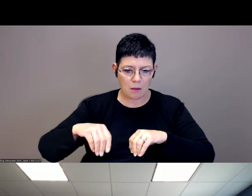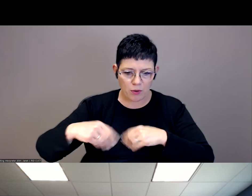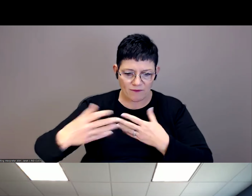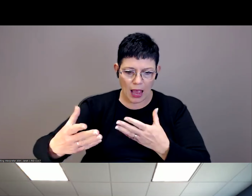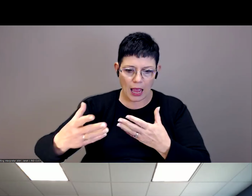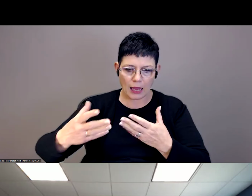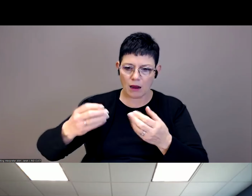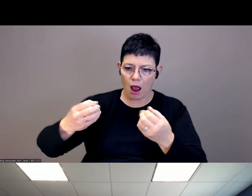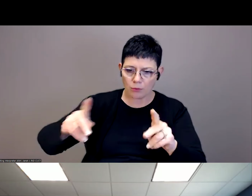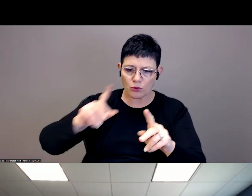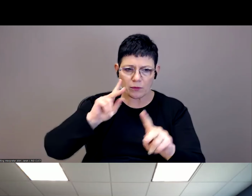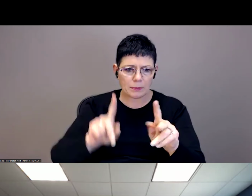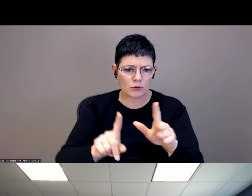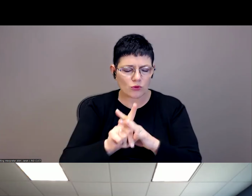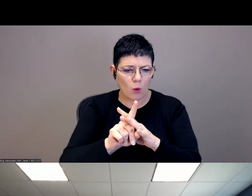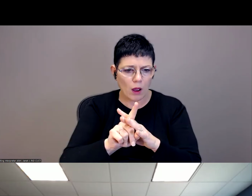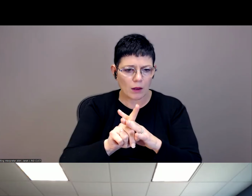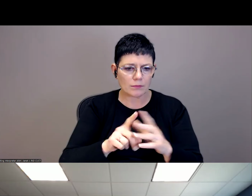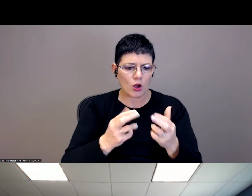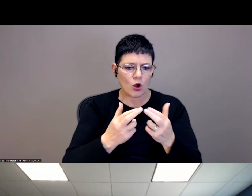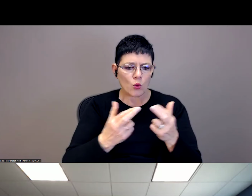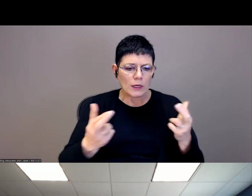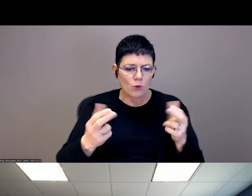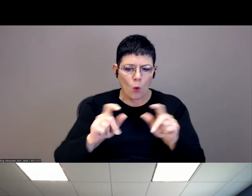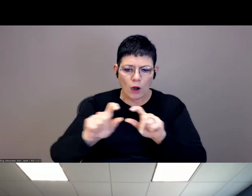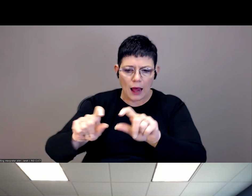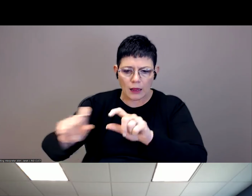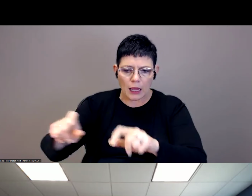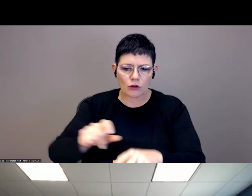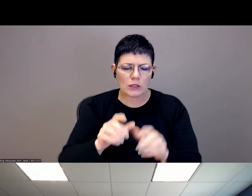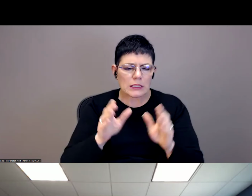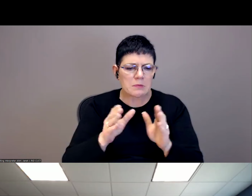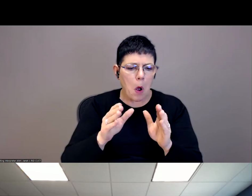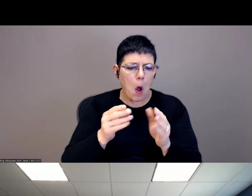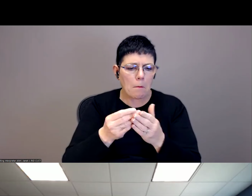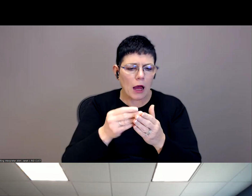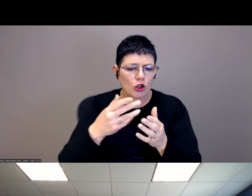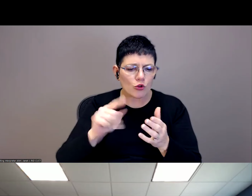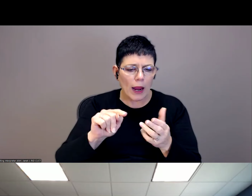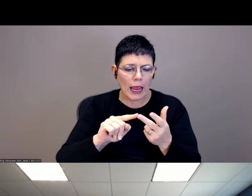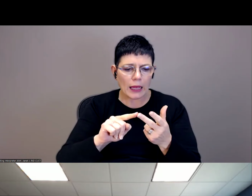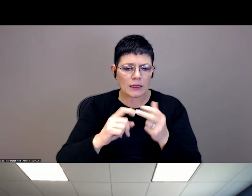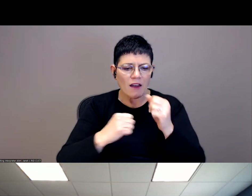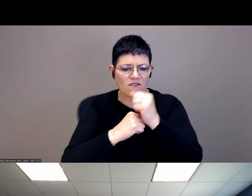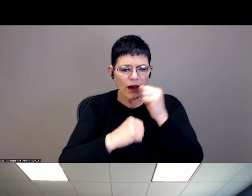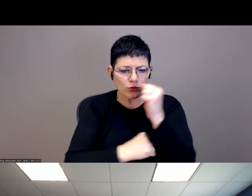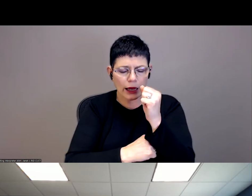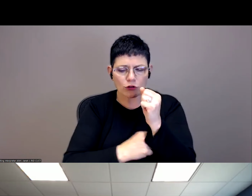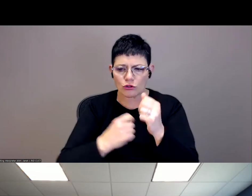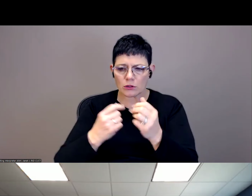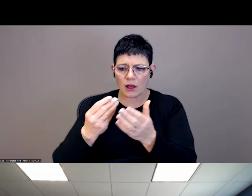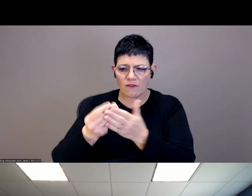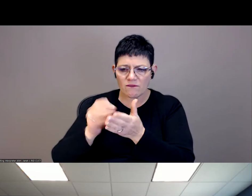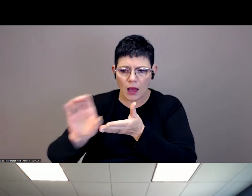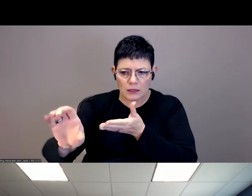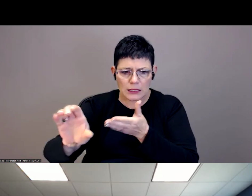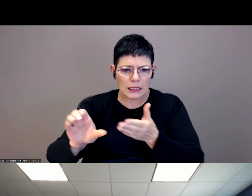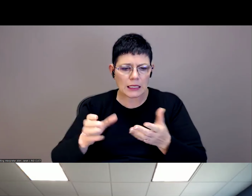important. So resource allocation, mini grants, foundation funding to allow communities